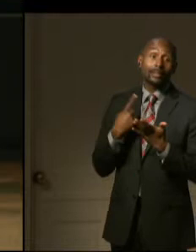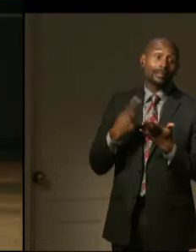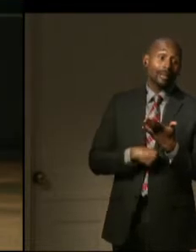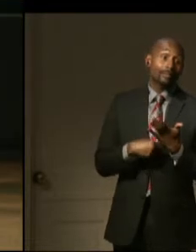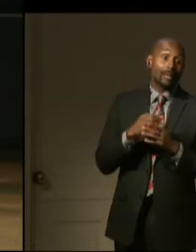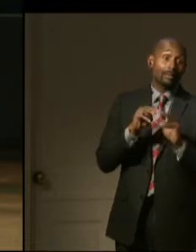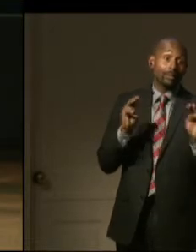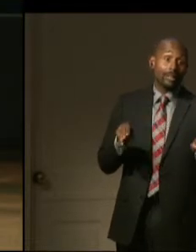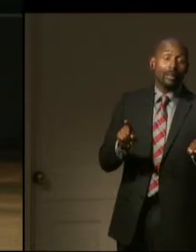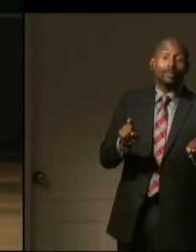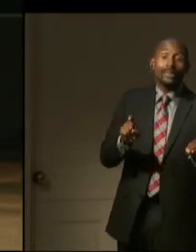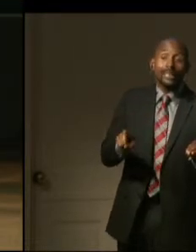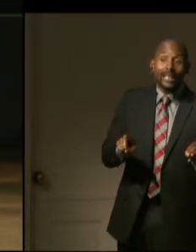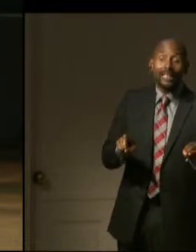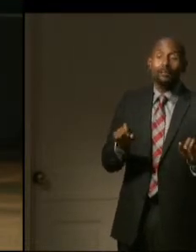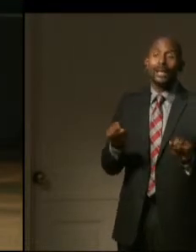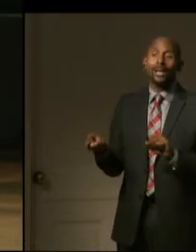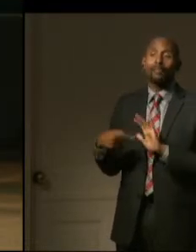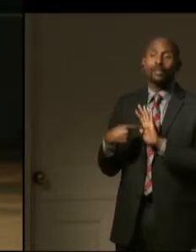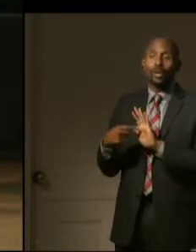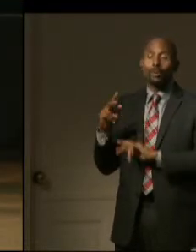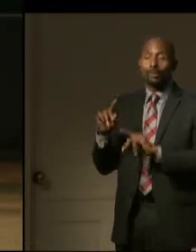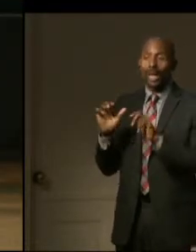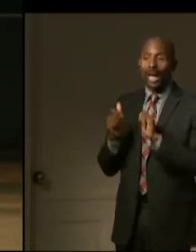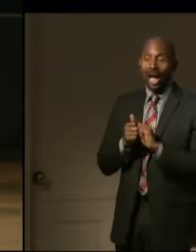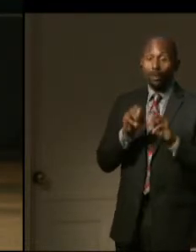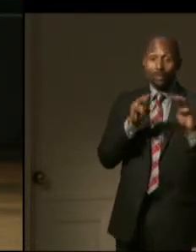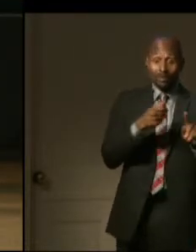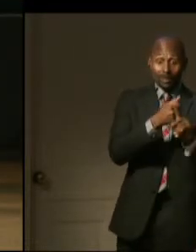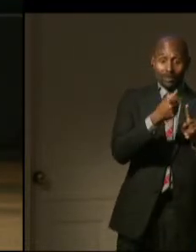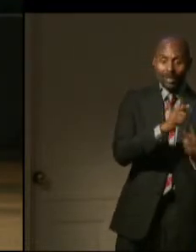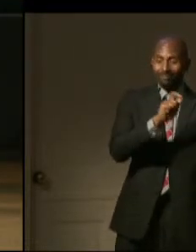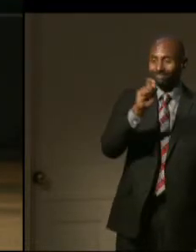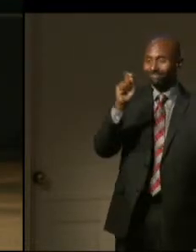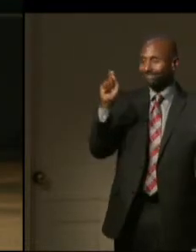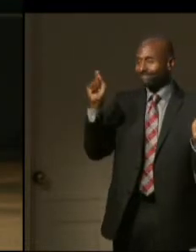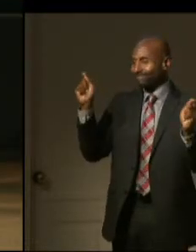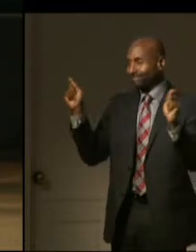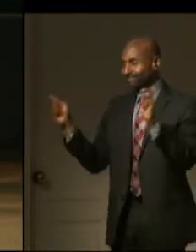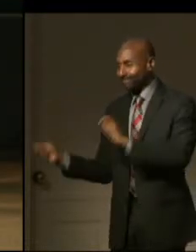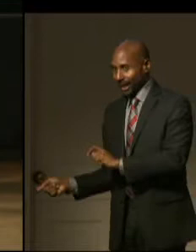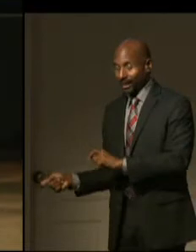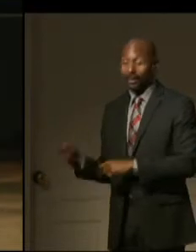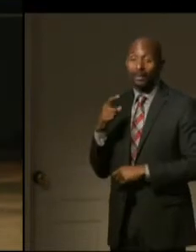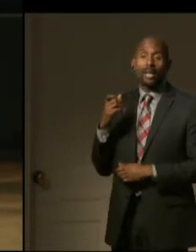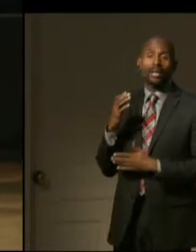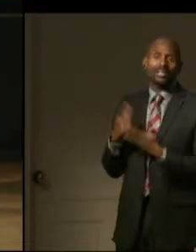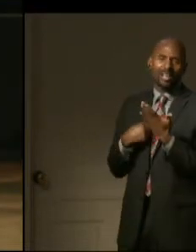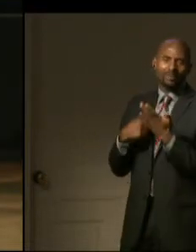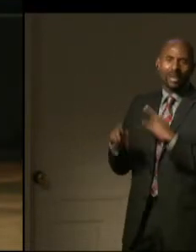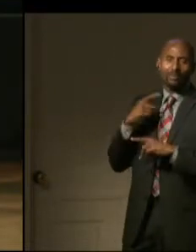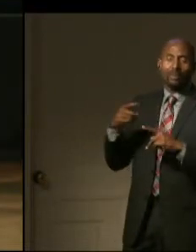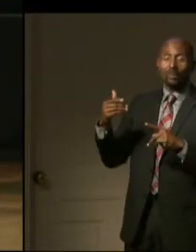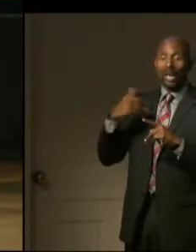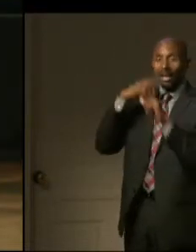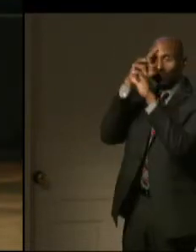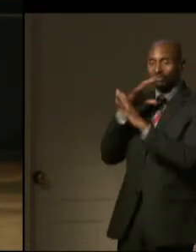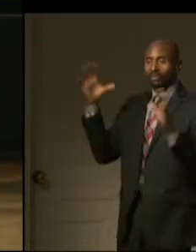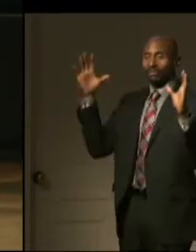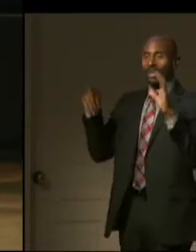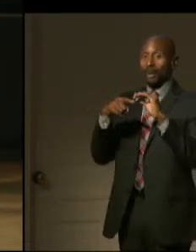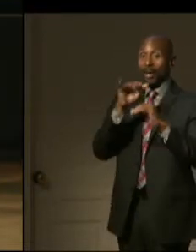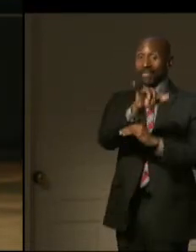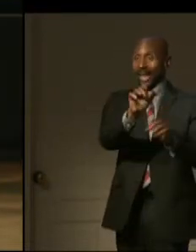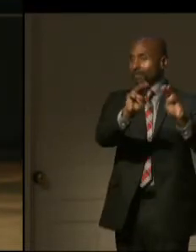need to be able to show people how they've evolved over time. Because sometimes people will have a conception in their mind of what